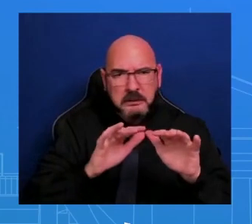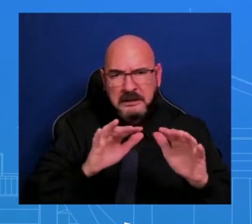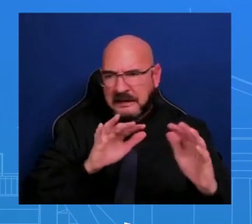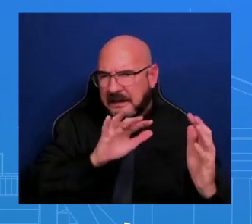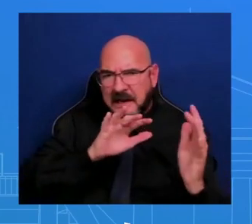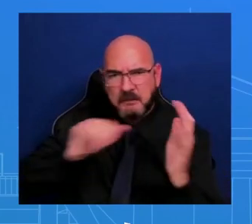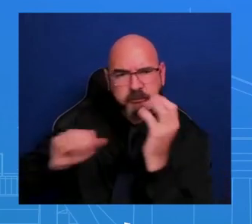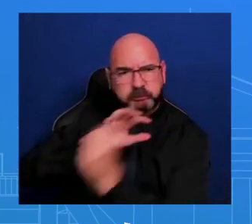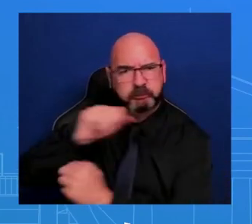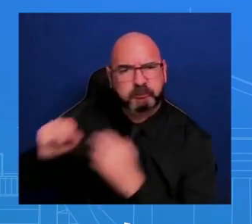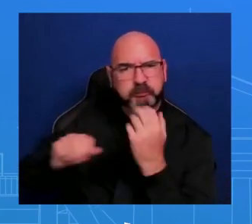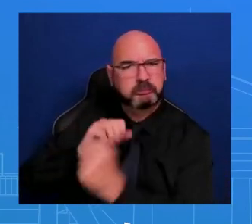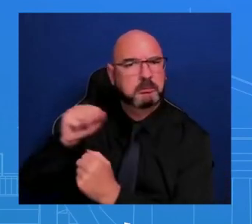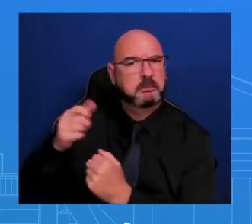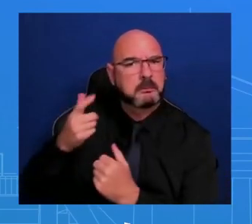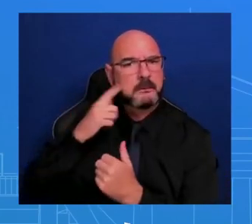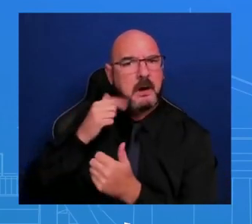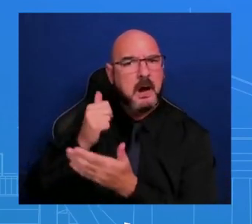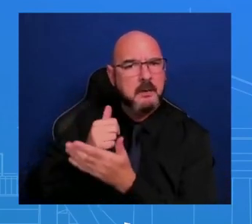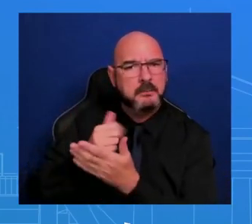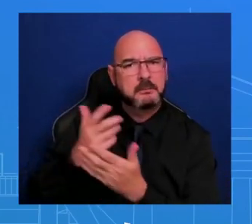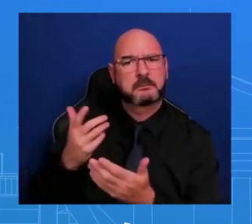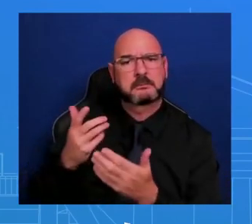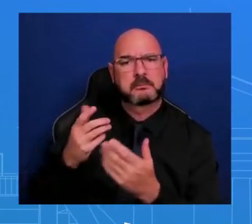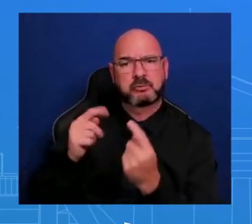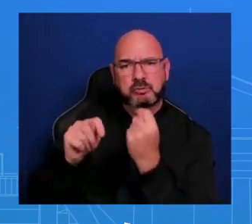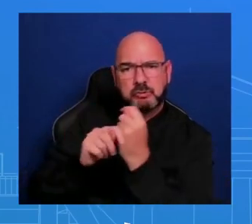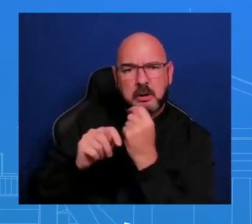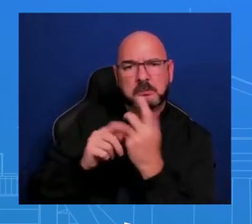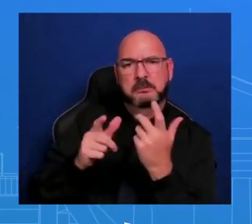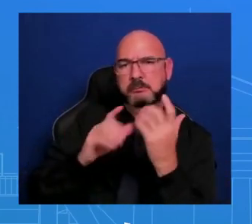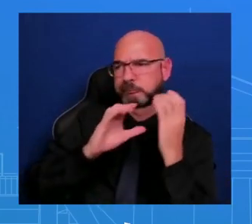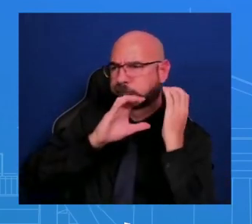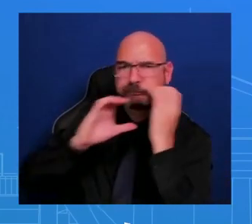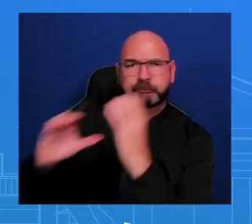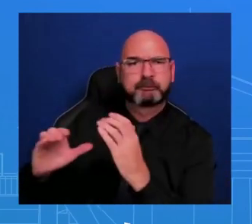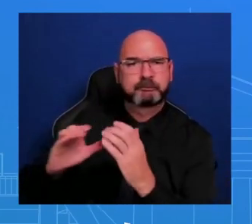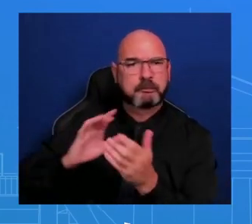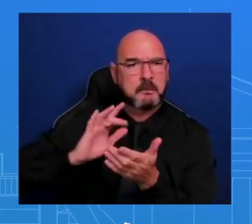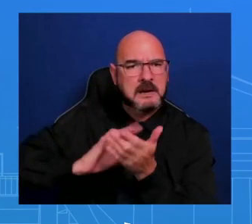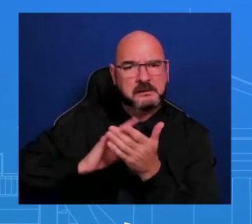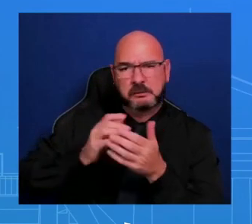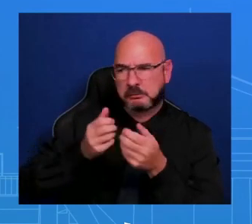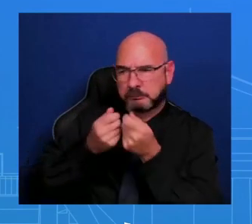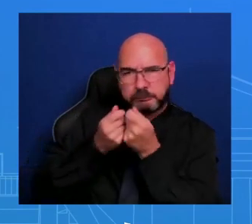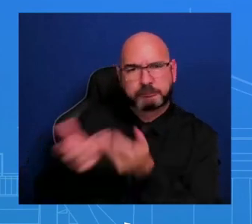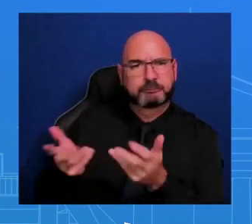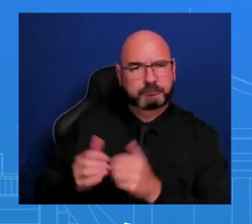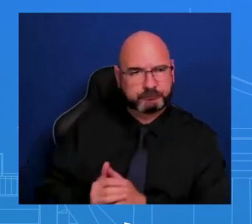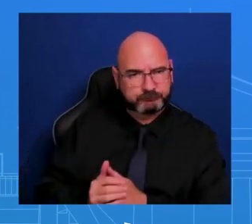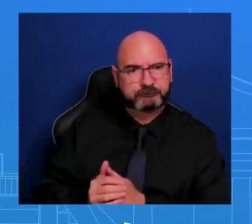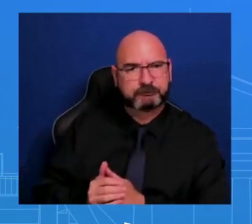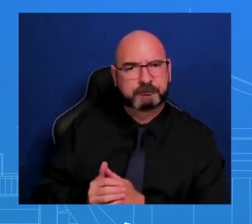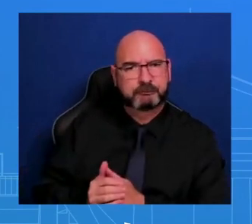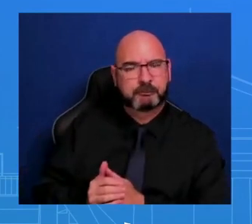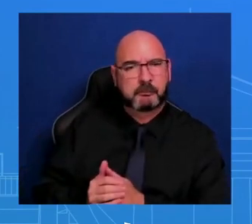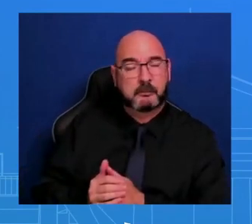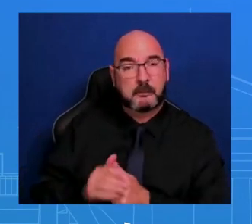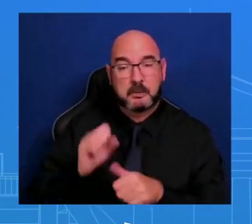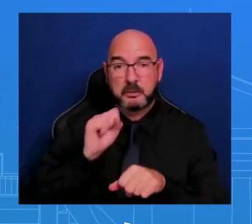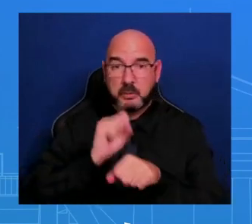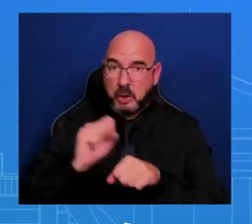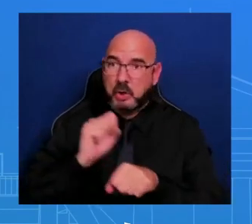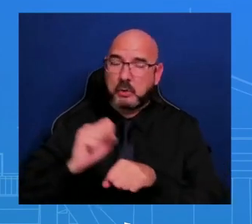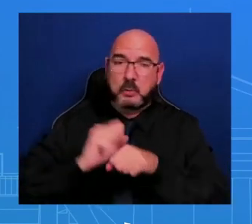in, and we haven't, again, secured passage for folks out. But we're obviously working that very, very hard, as well as